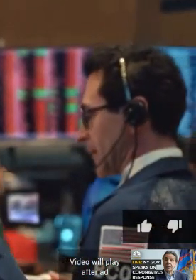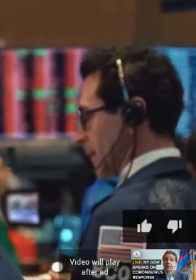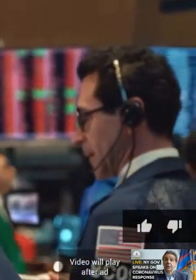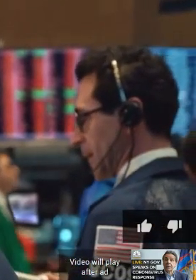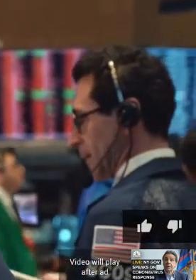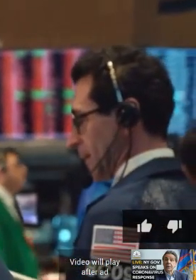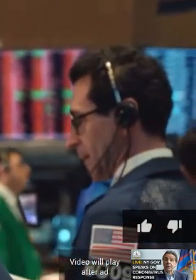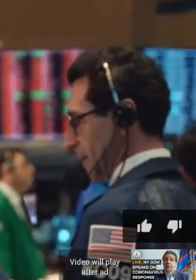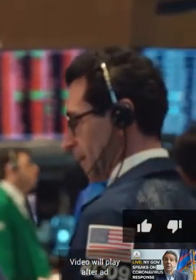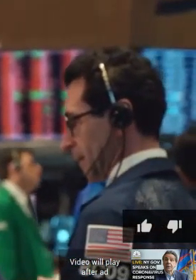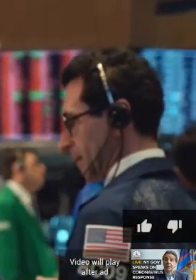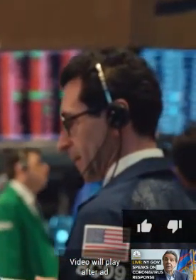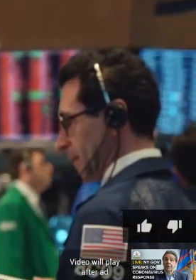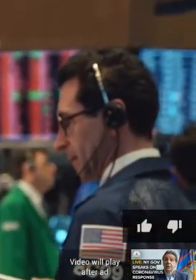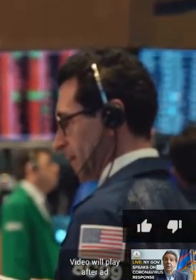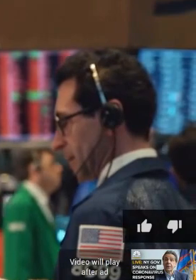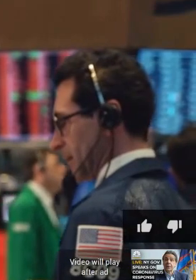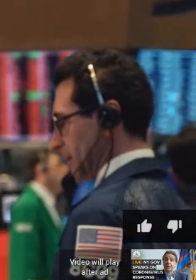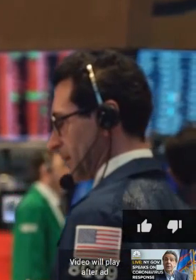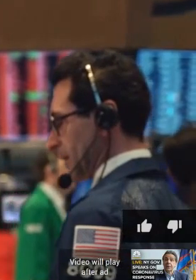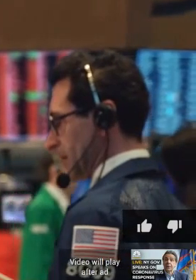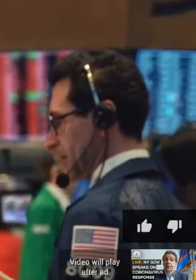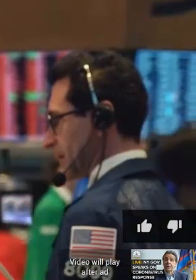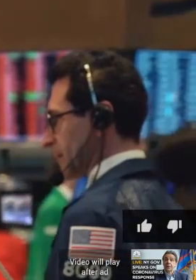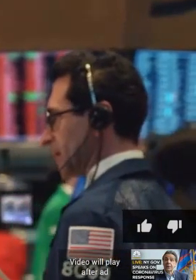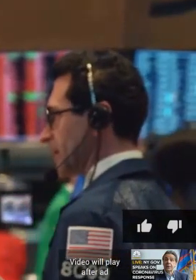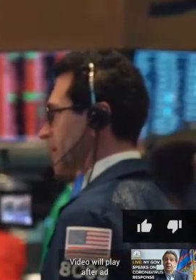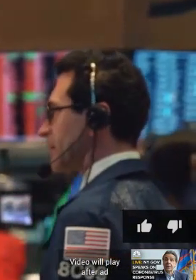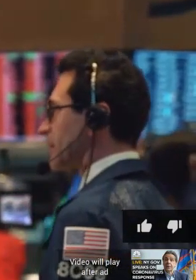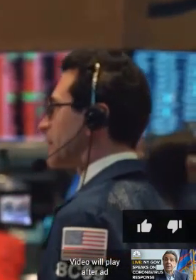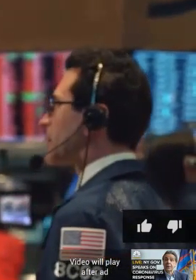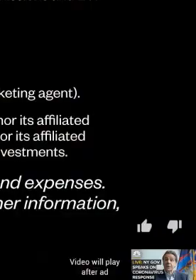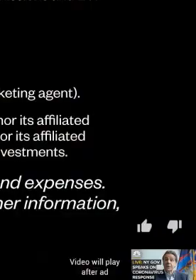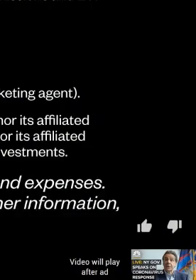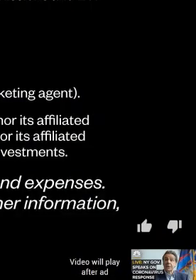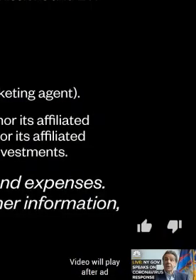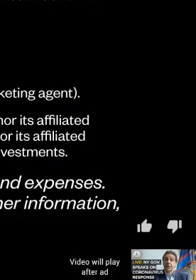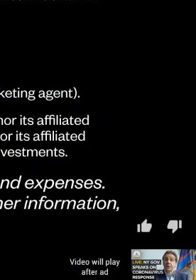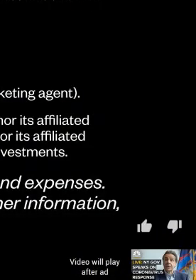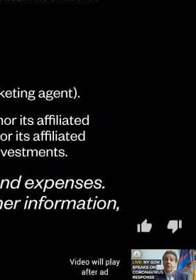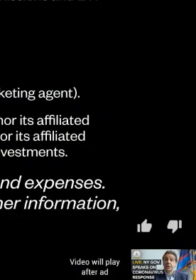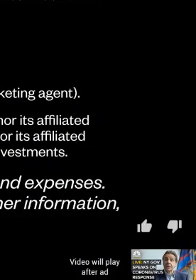We stand with you with SPDR ETF liquidity leaders like DIA.